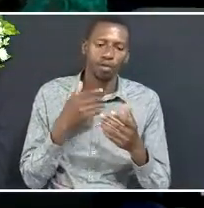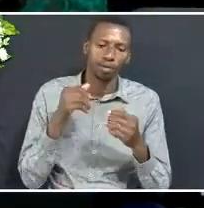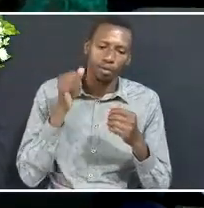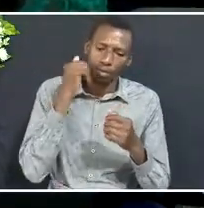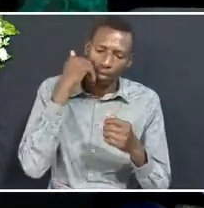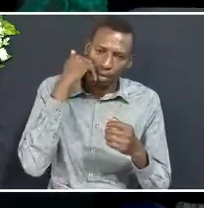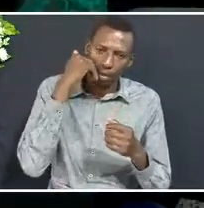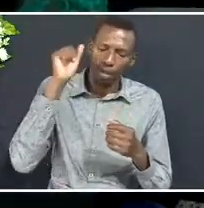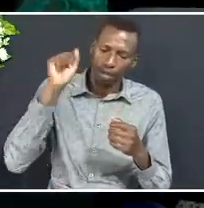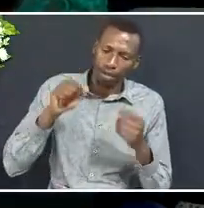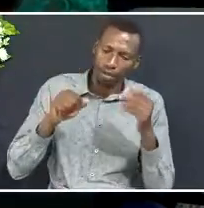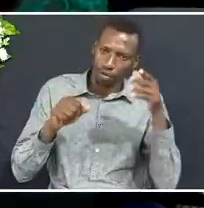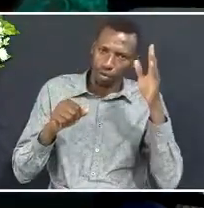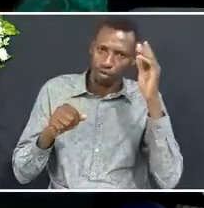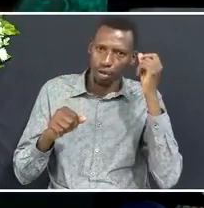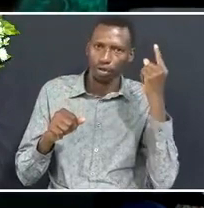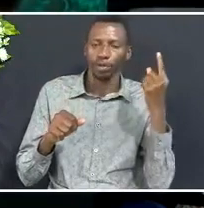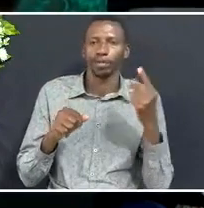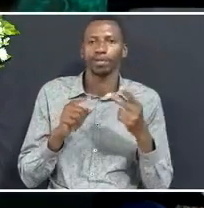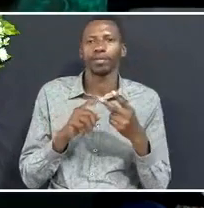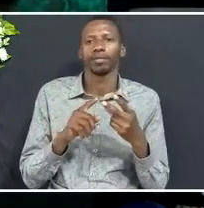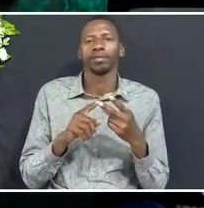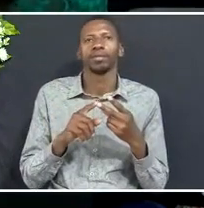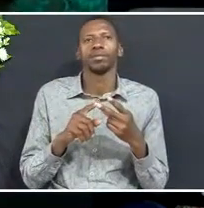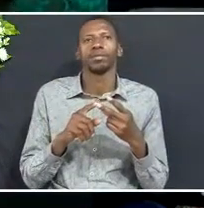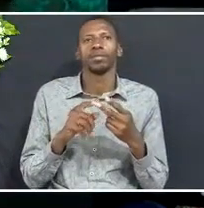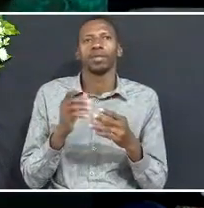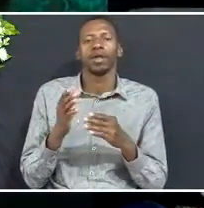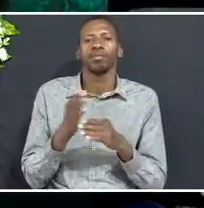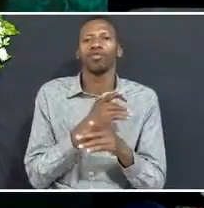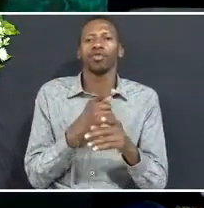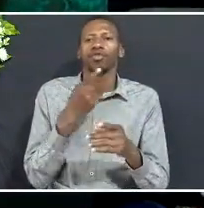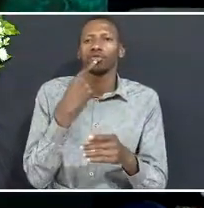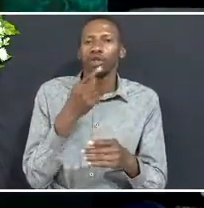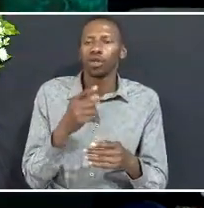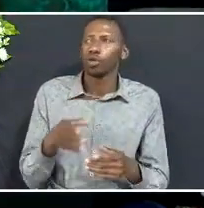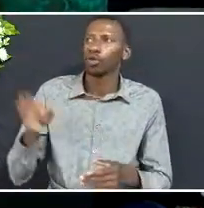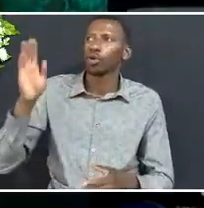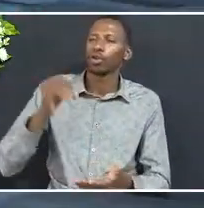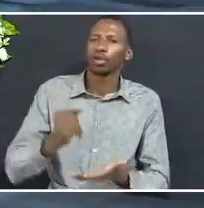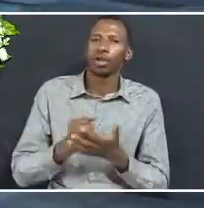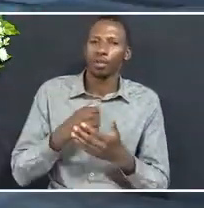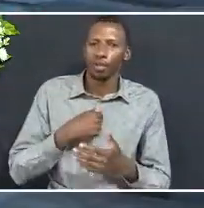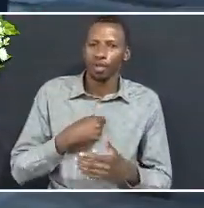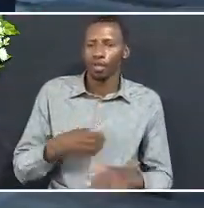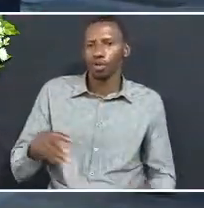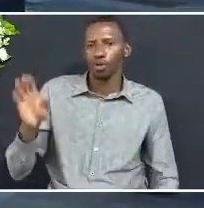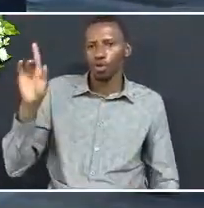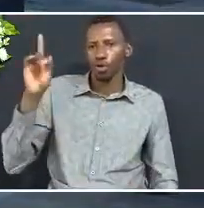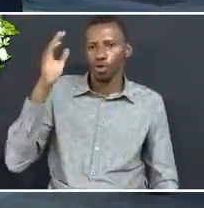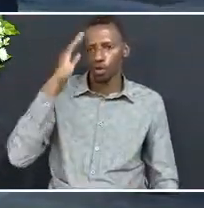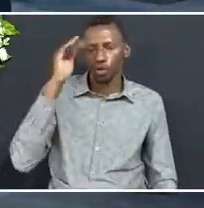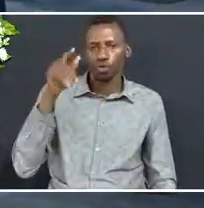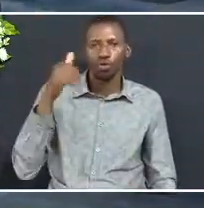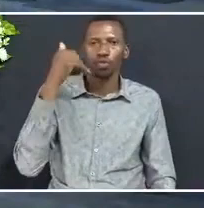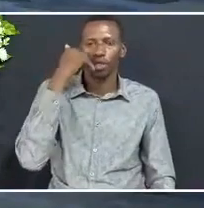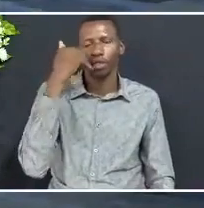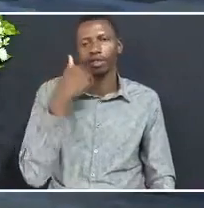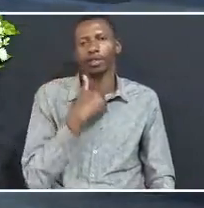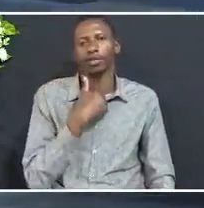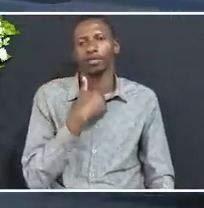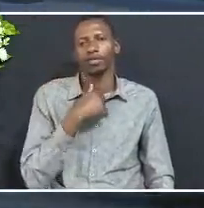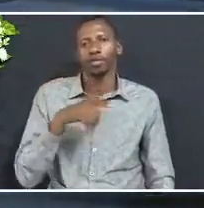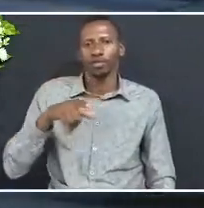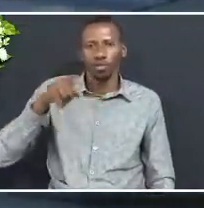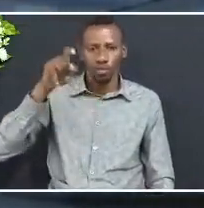yes, he understands. Even before you said, God help me, he knows that you are sick. And you must be